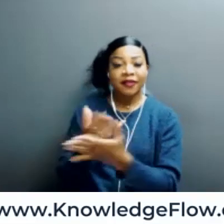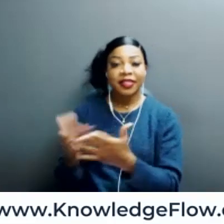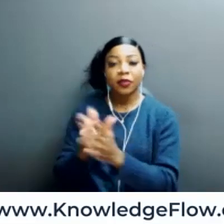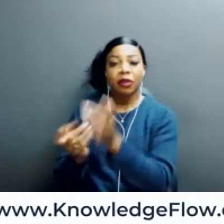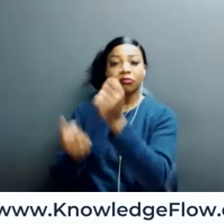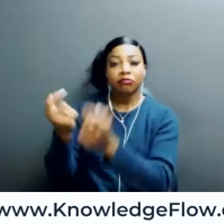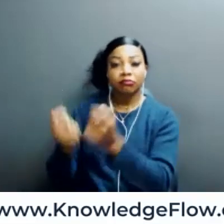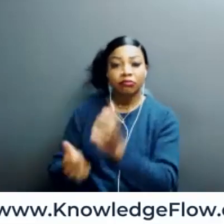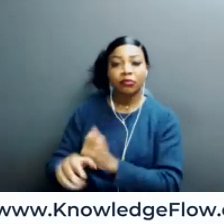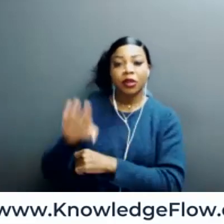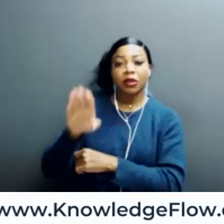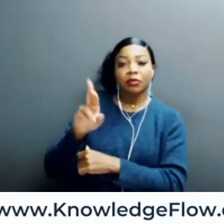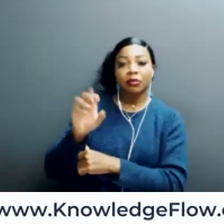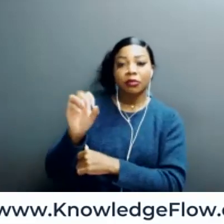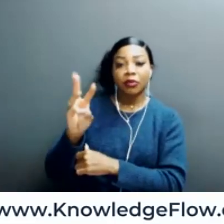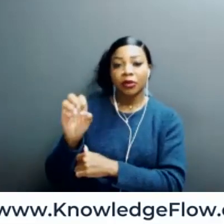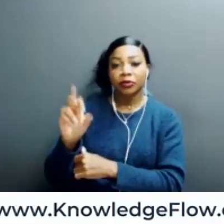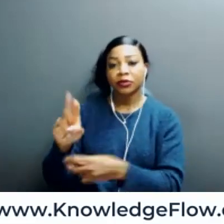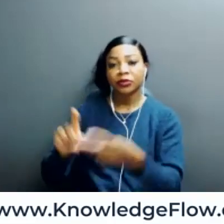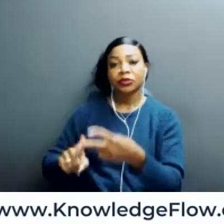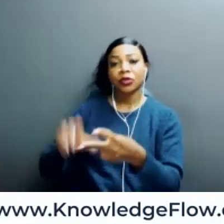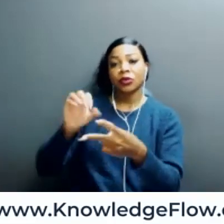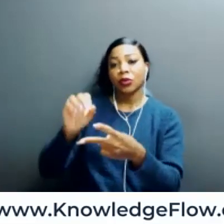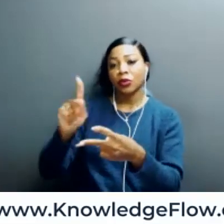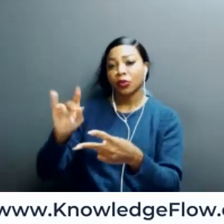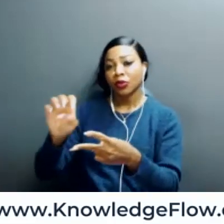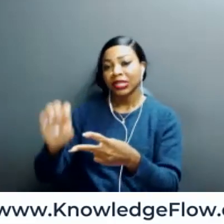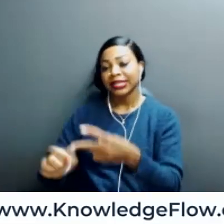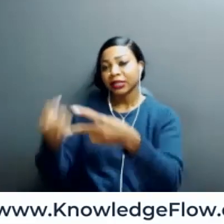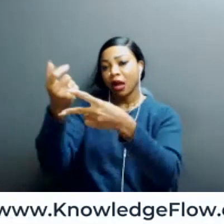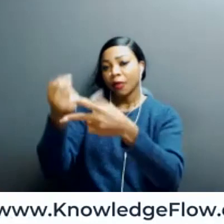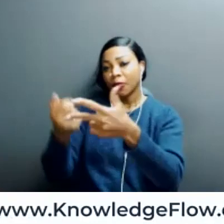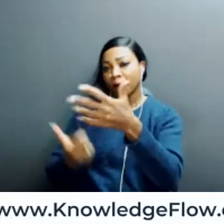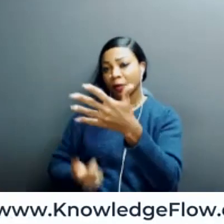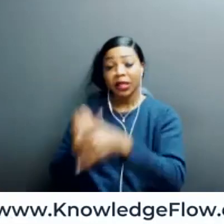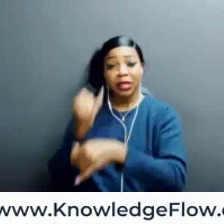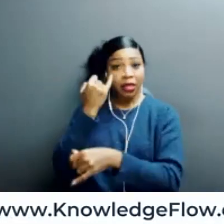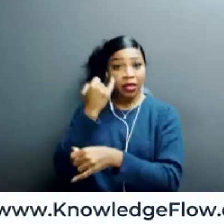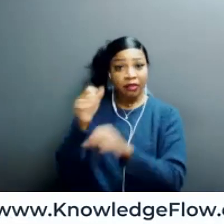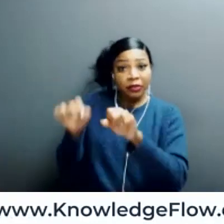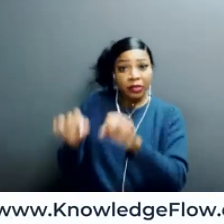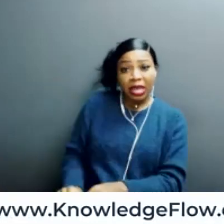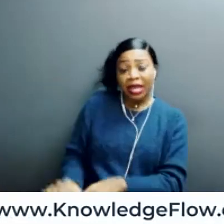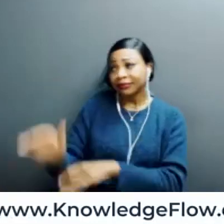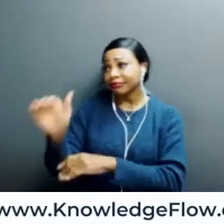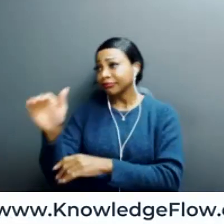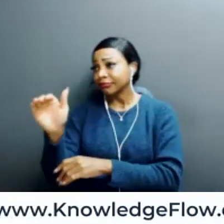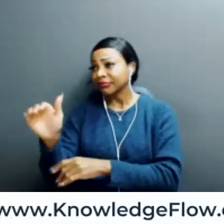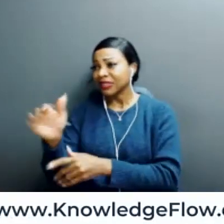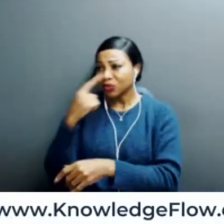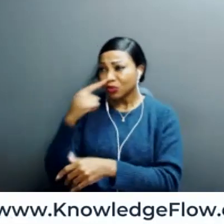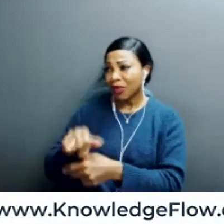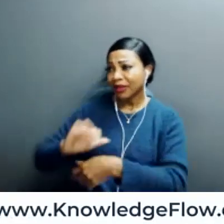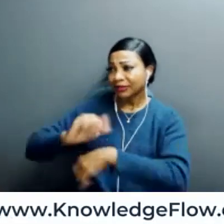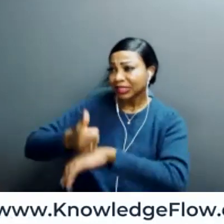all of that stuff so if you have the opportunity to ask someone to put that in place do you know to talk to an agency